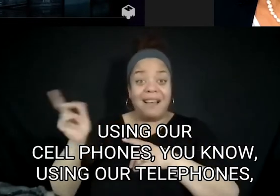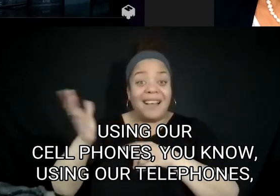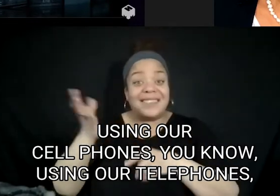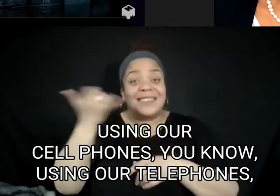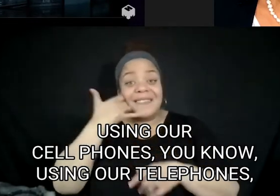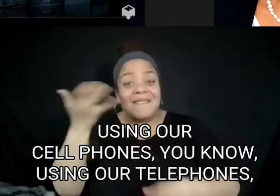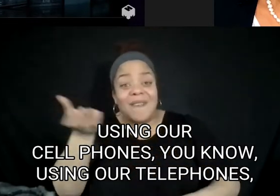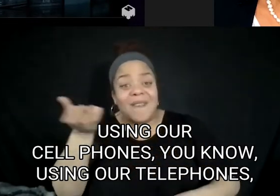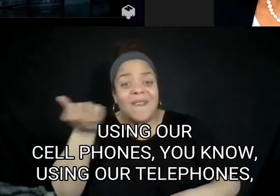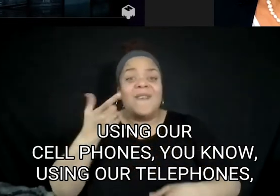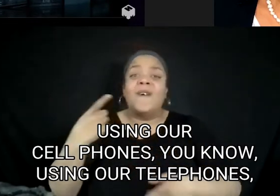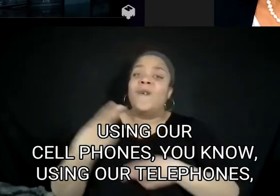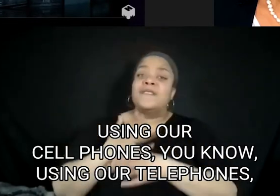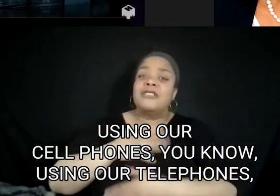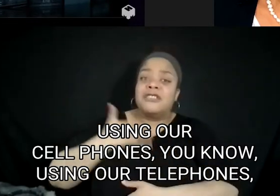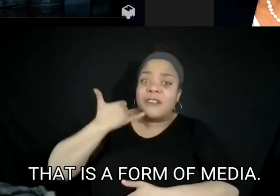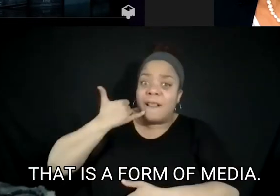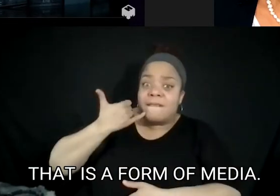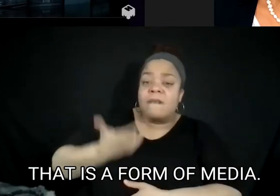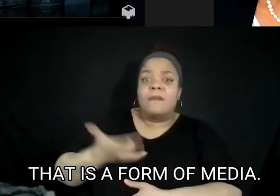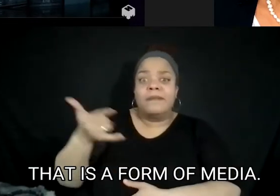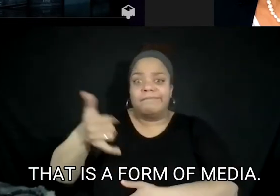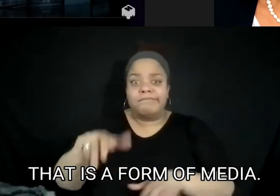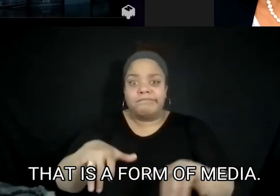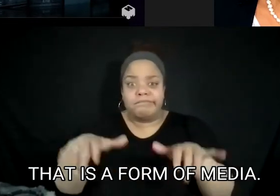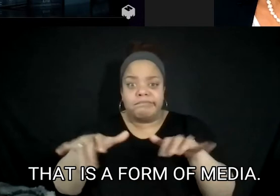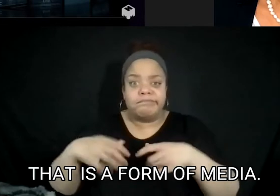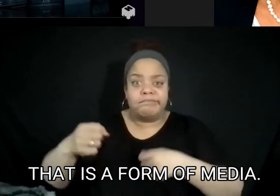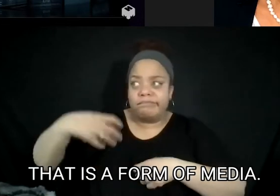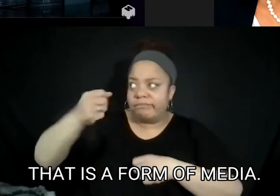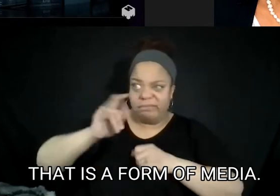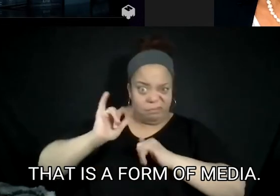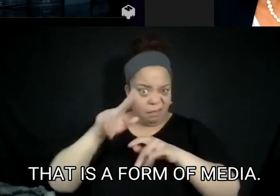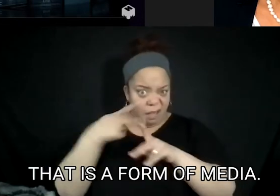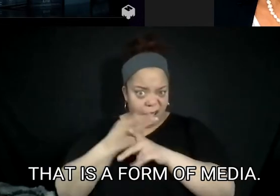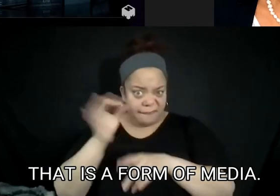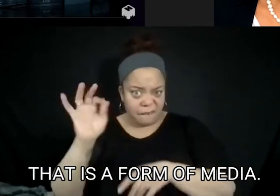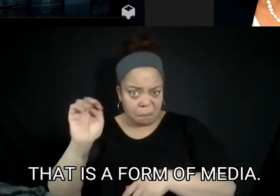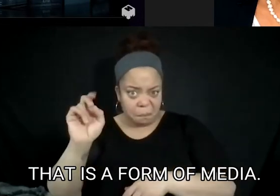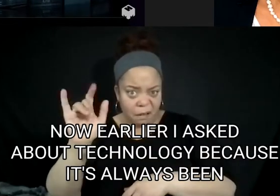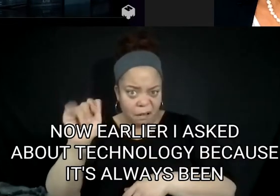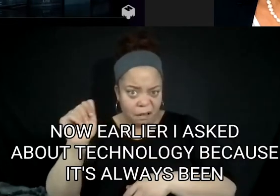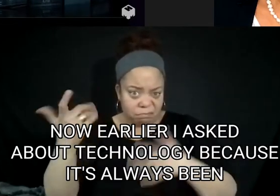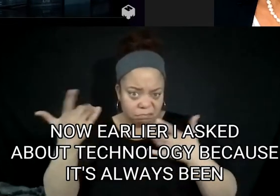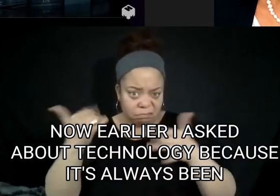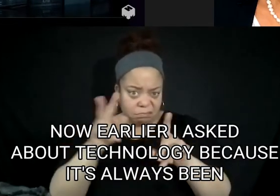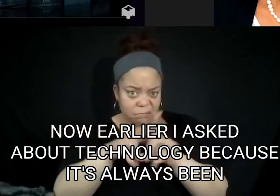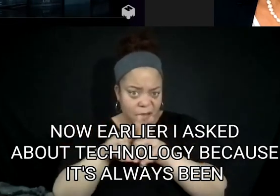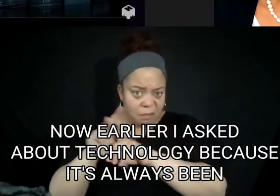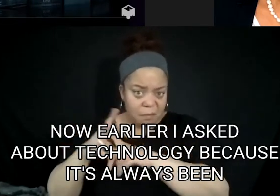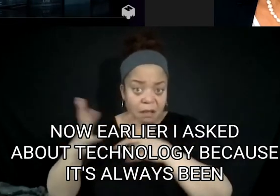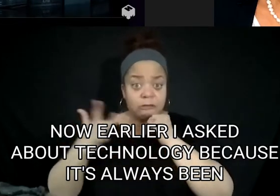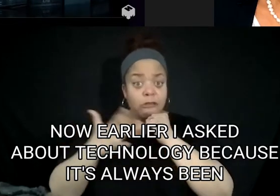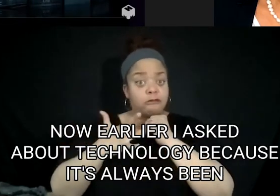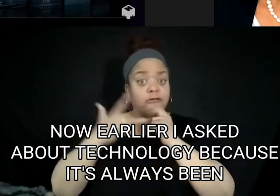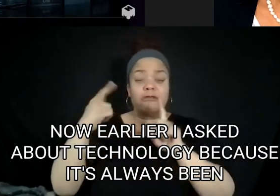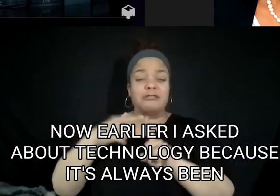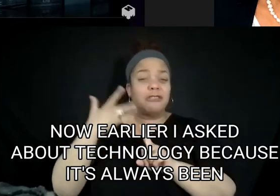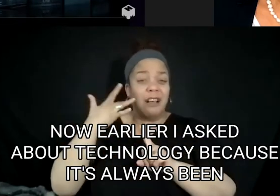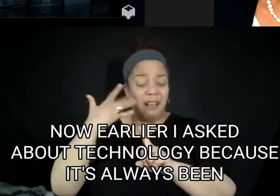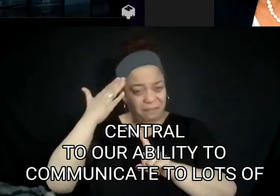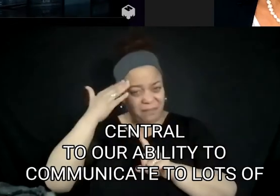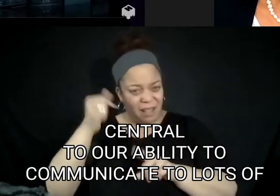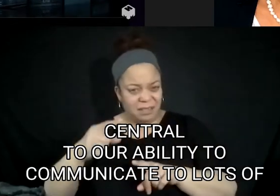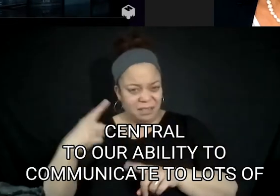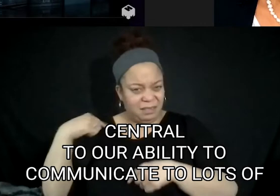Now, earlier I asked about technology because it's always been central to our ability to communicate to lots of people. There actually would be